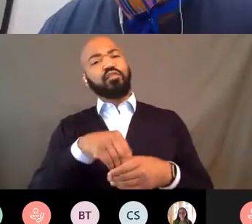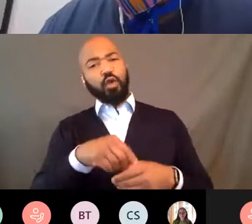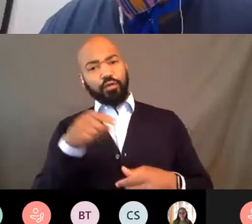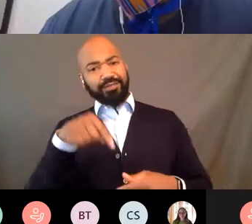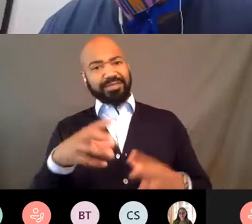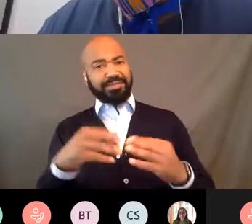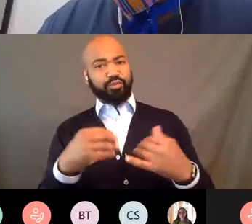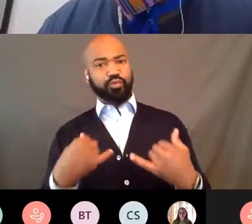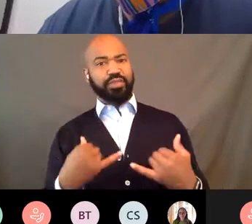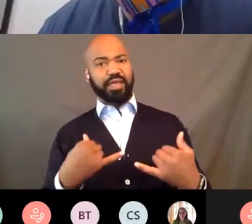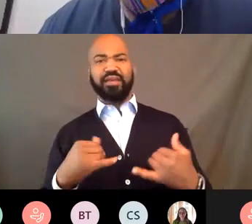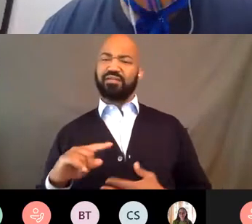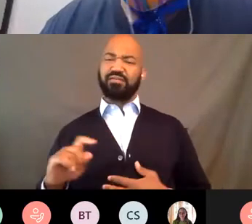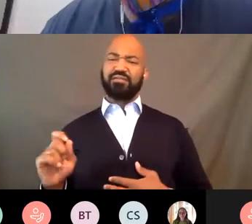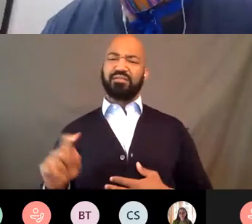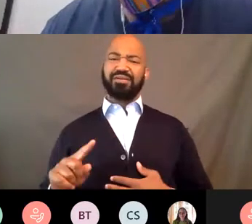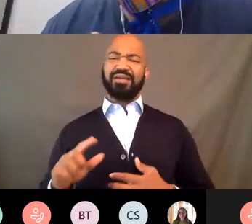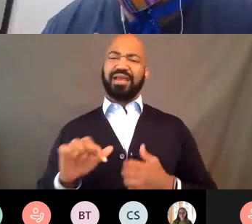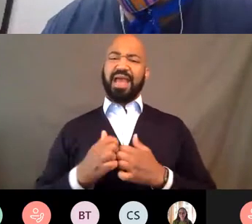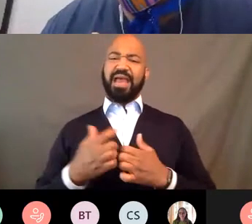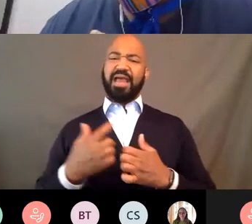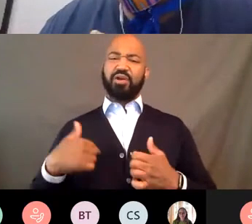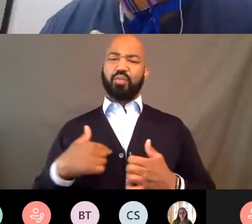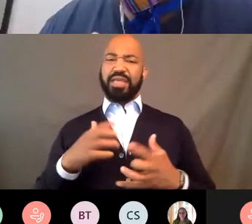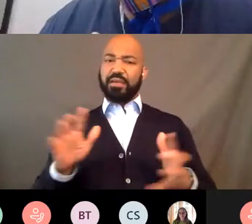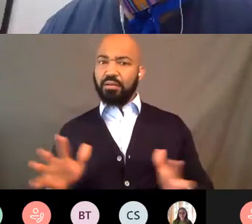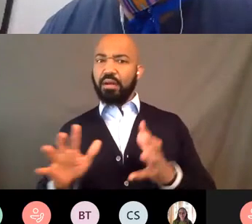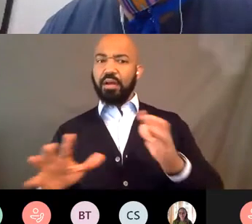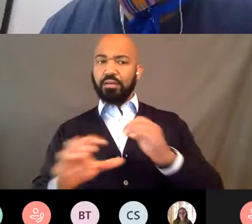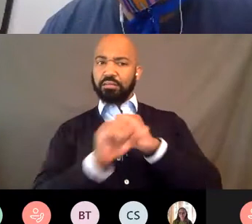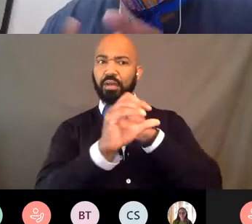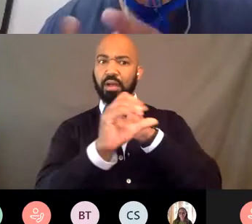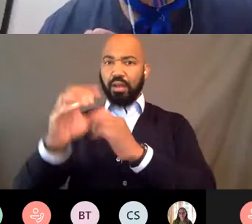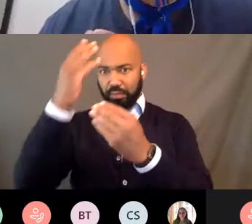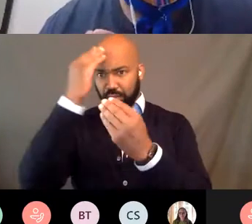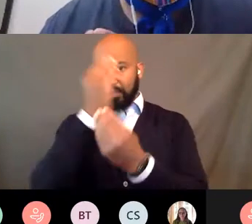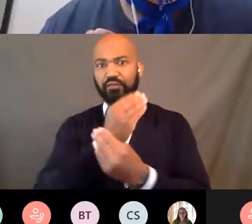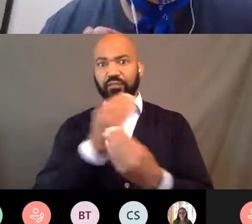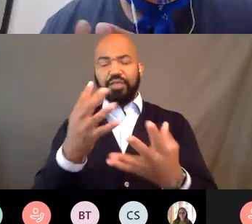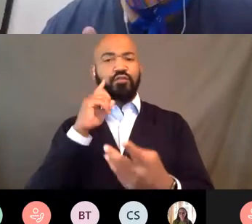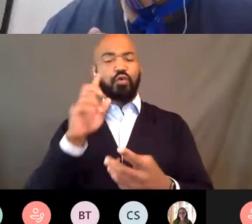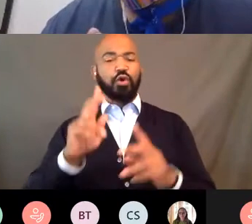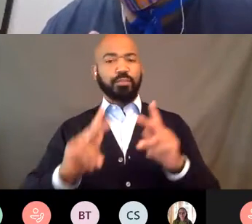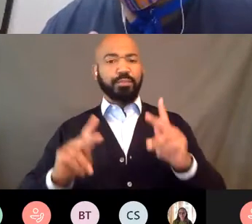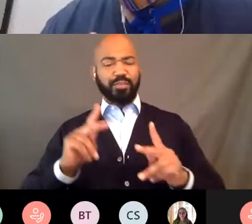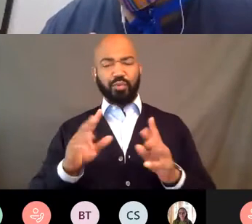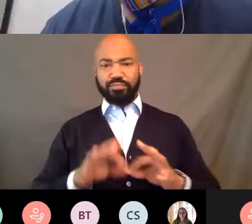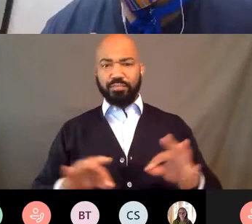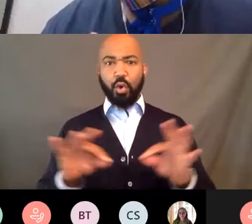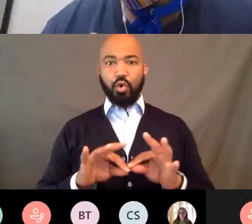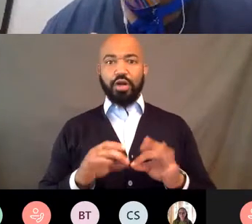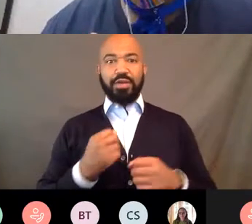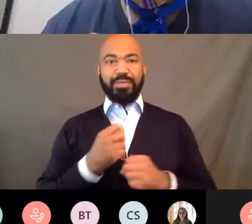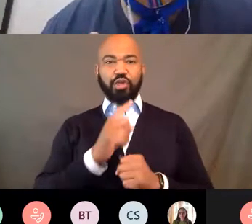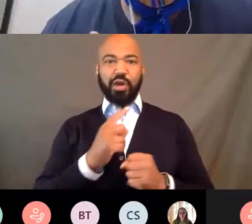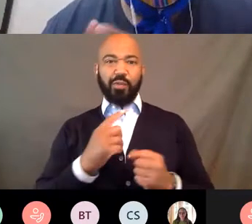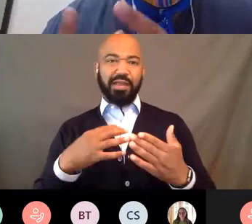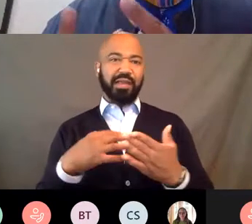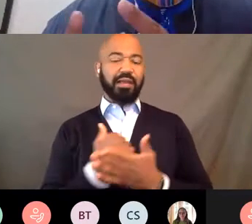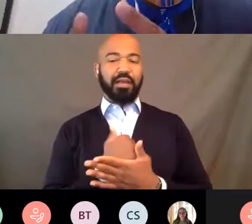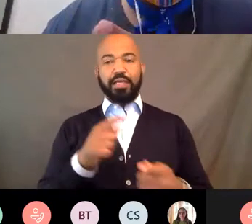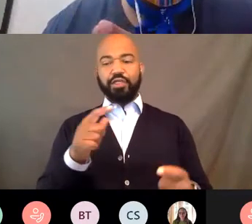can we help prep up this important information to possibly leverage for change in the